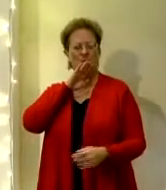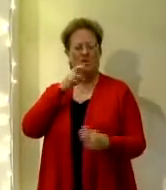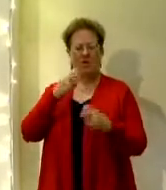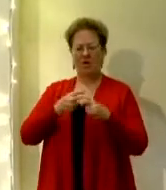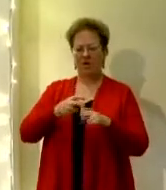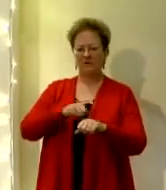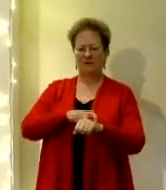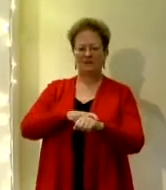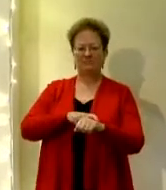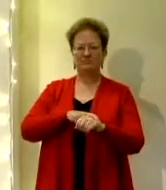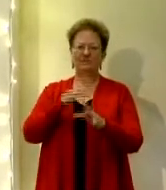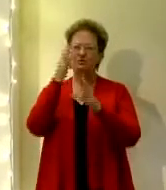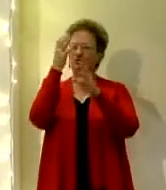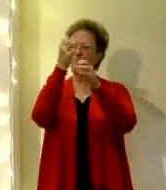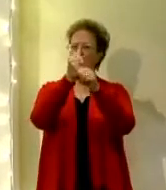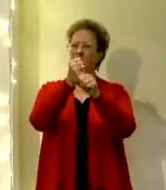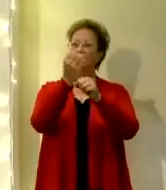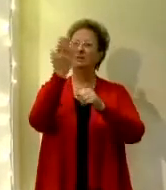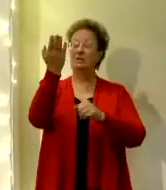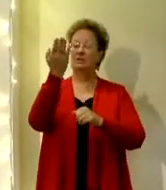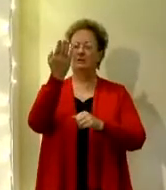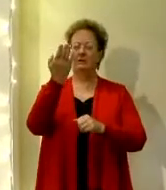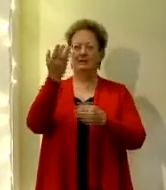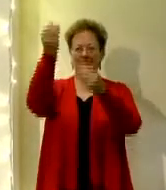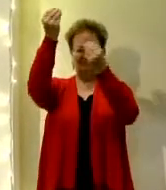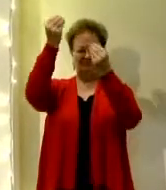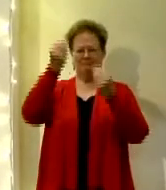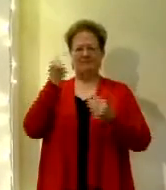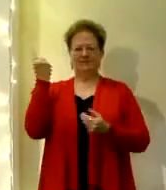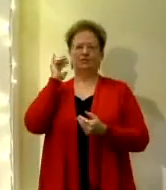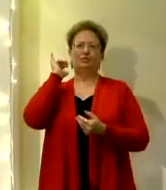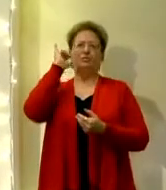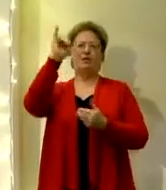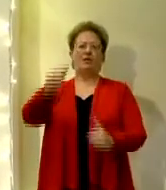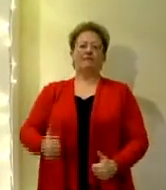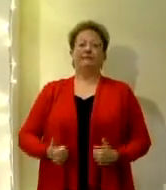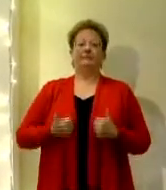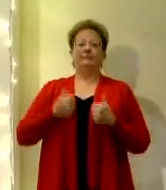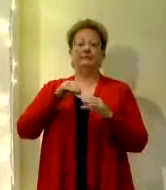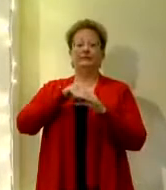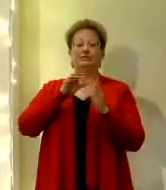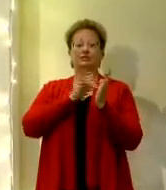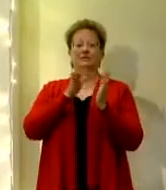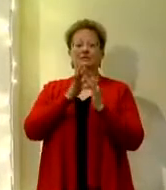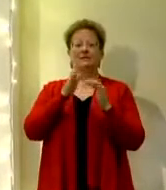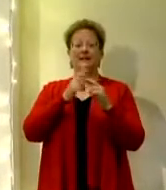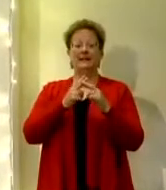you, we might have eternal life. In Jesus' name, amen.